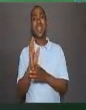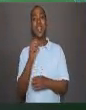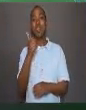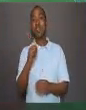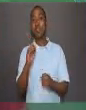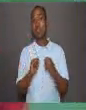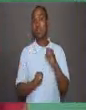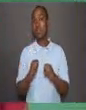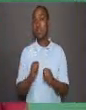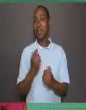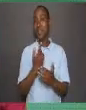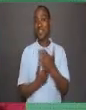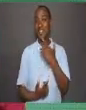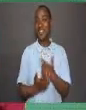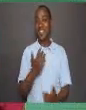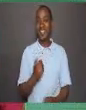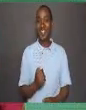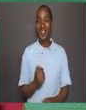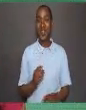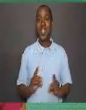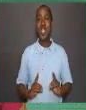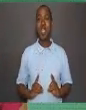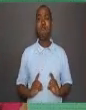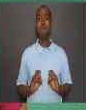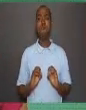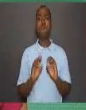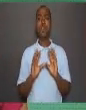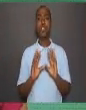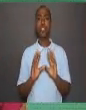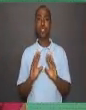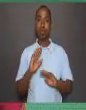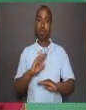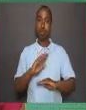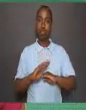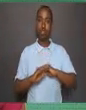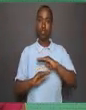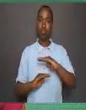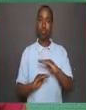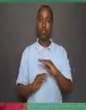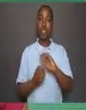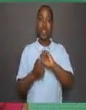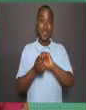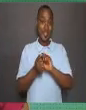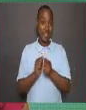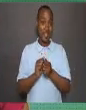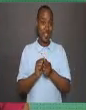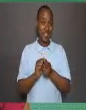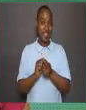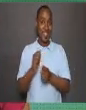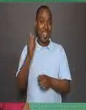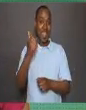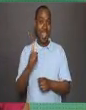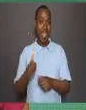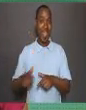air. We discussed that diffusion is the process that